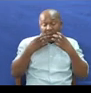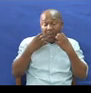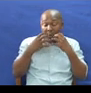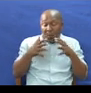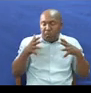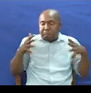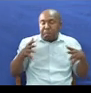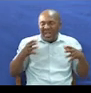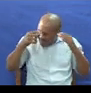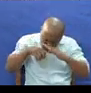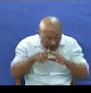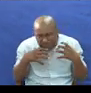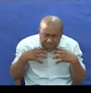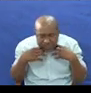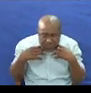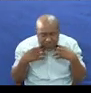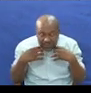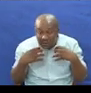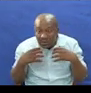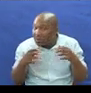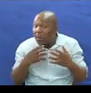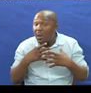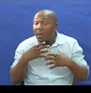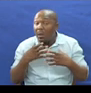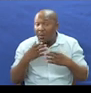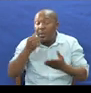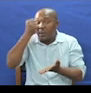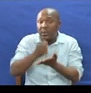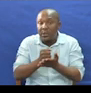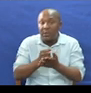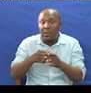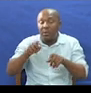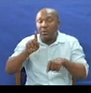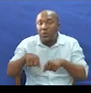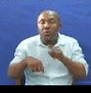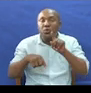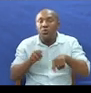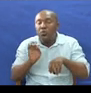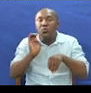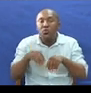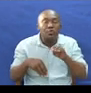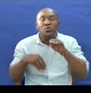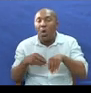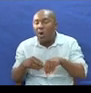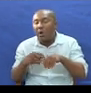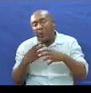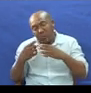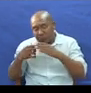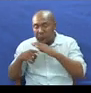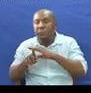pass through the tunnel. So he decided to walk past the tunnel. Look at this